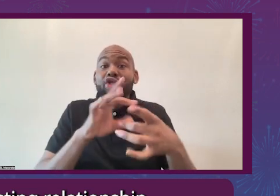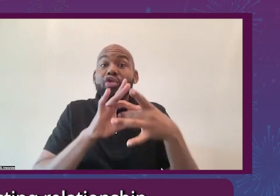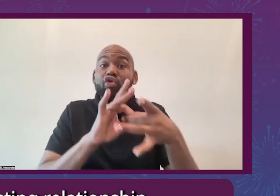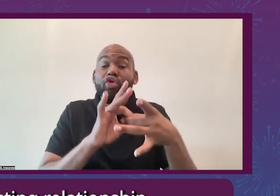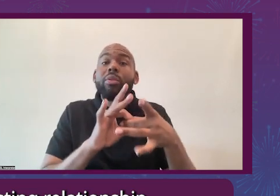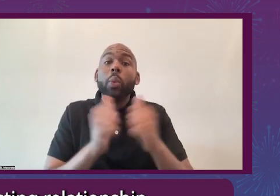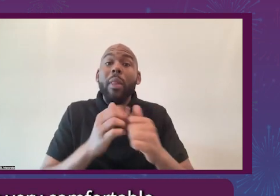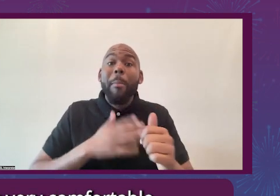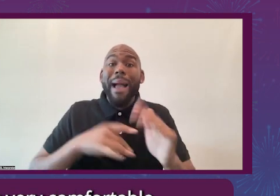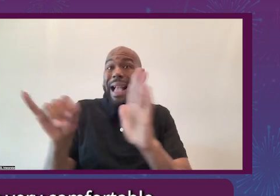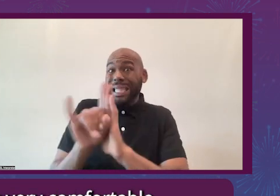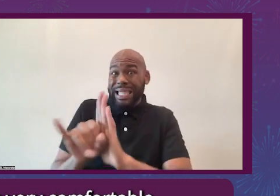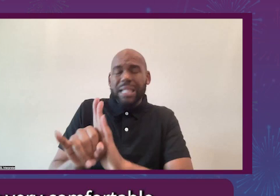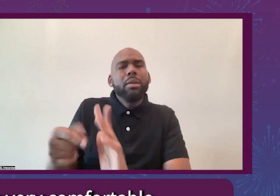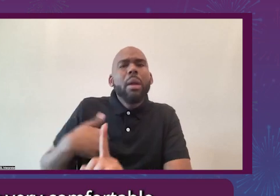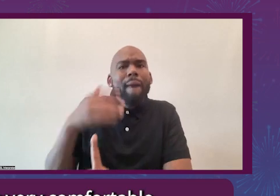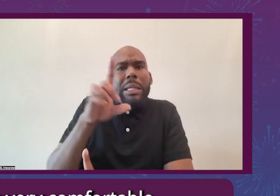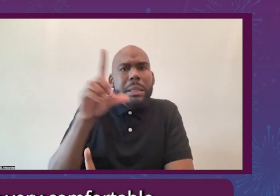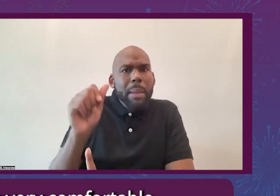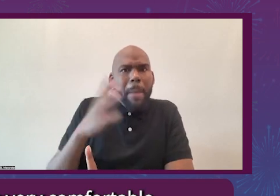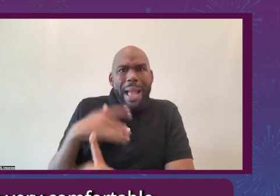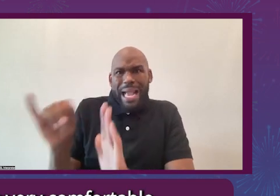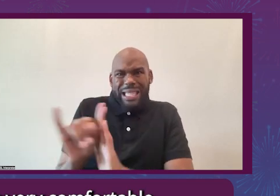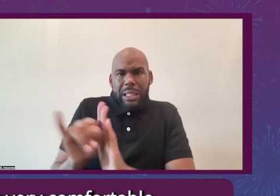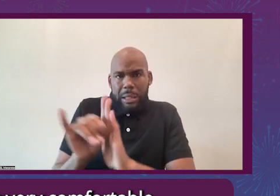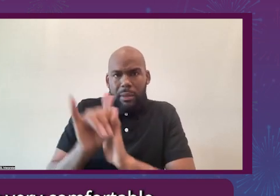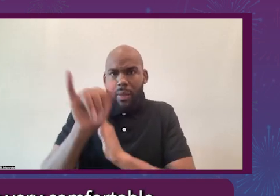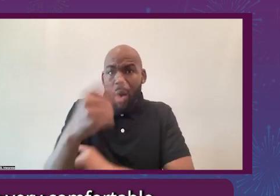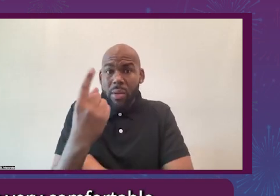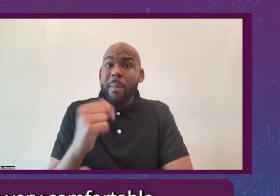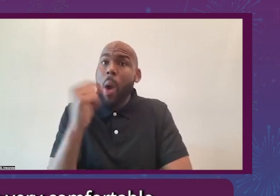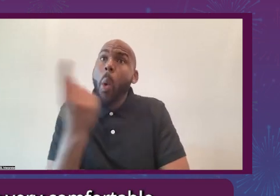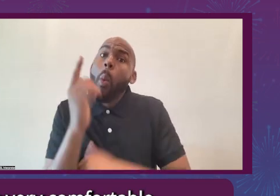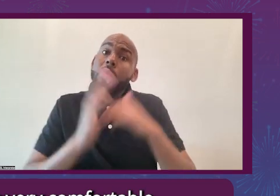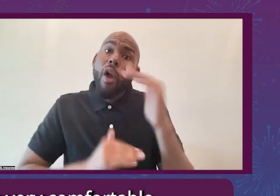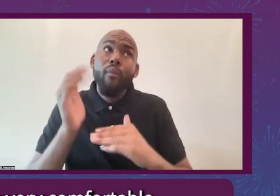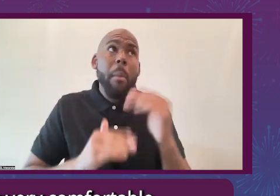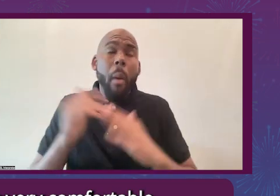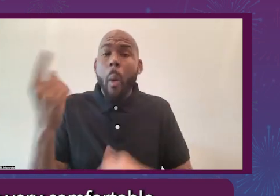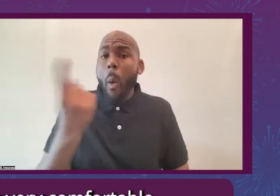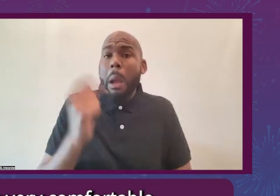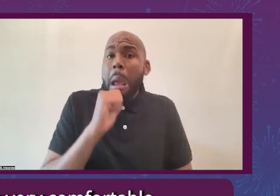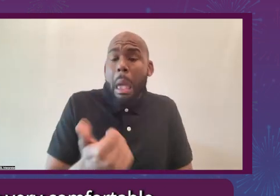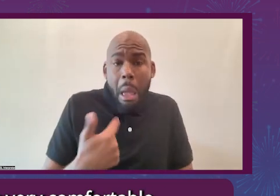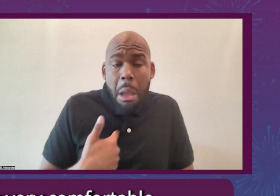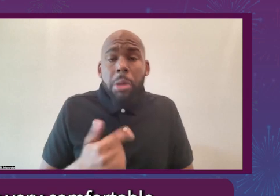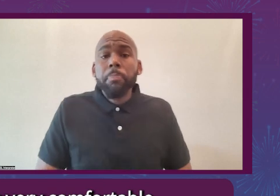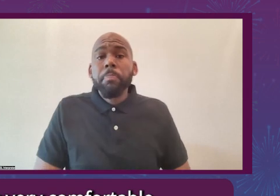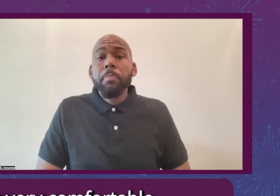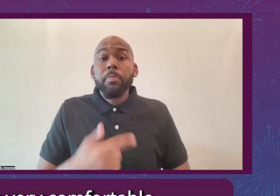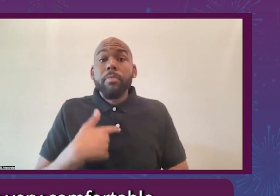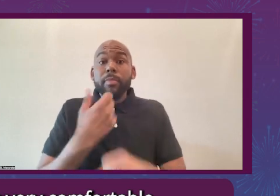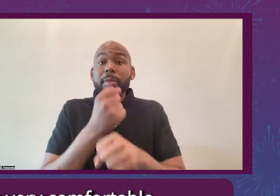of having a disability. It was something that I wasn't always very comfortable with. And I made my Broadway